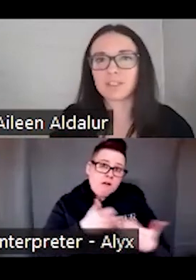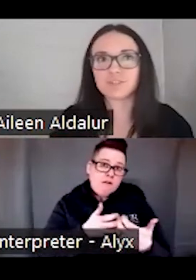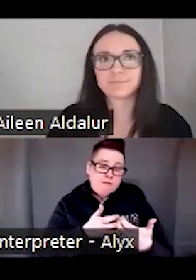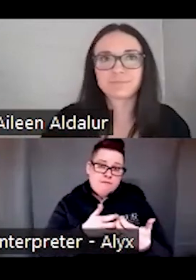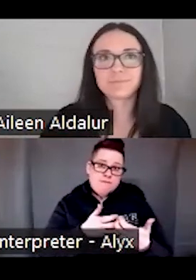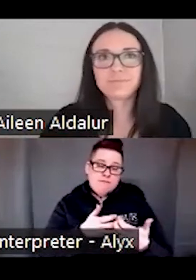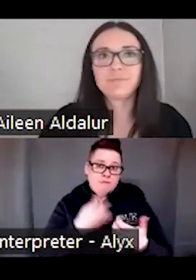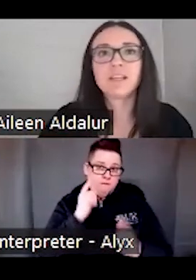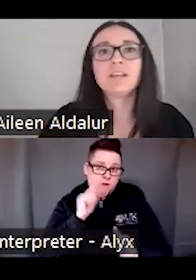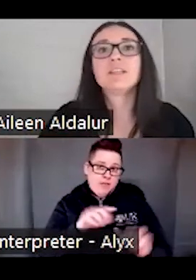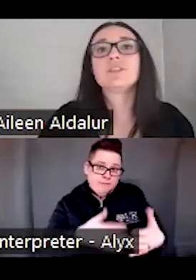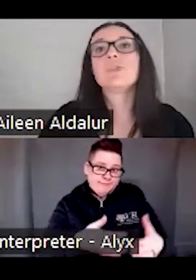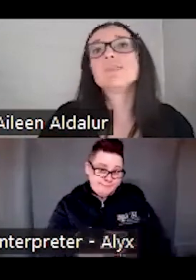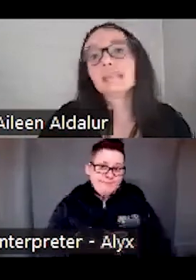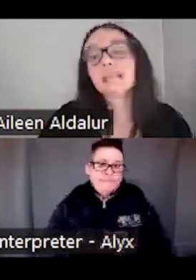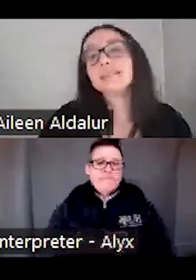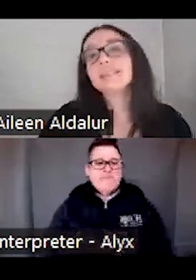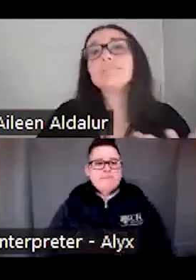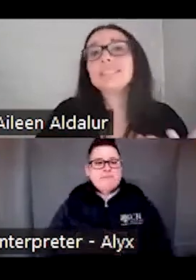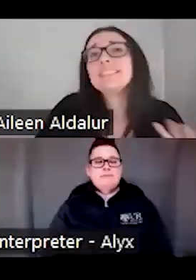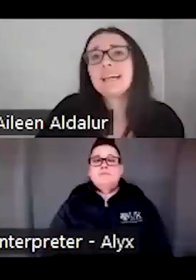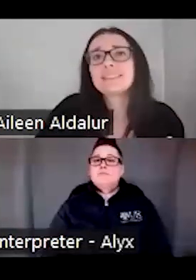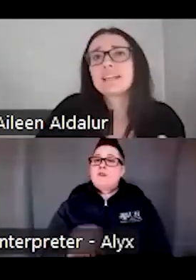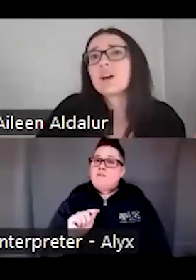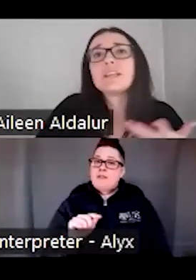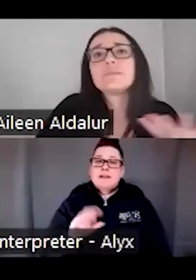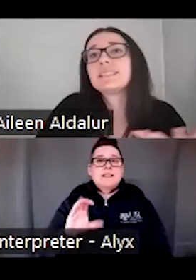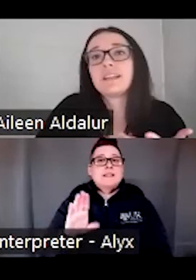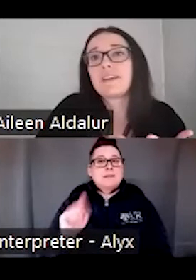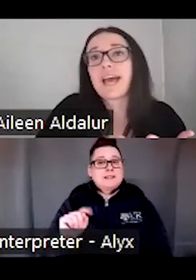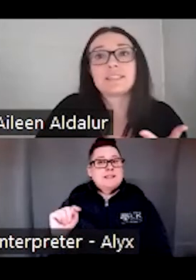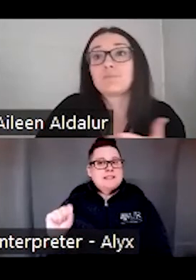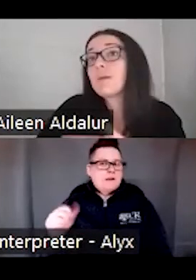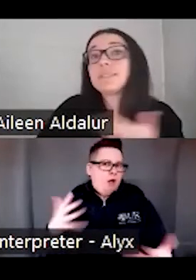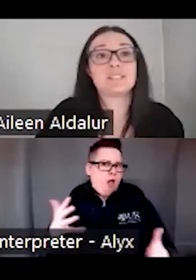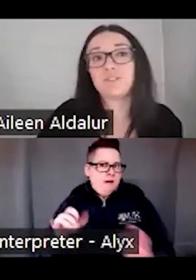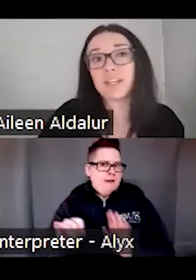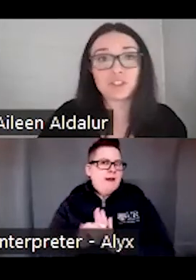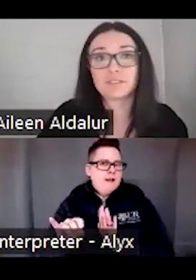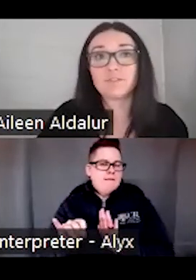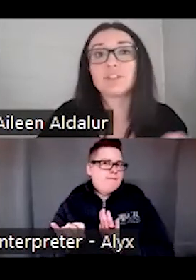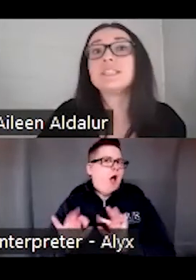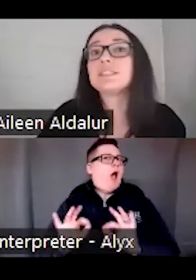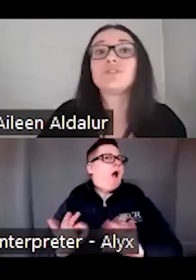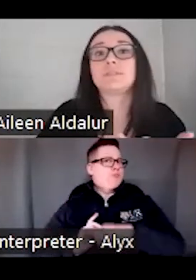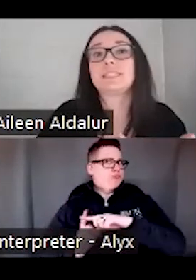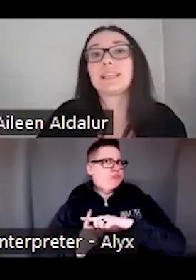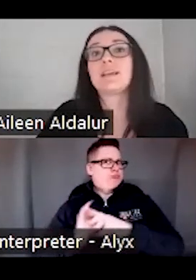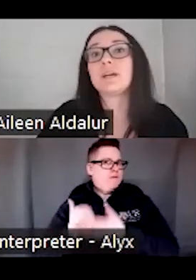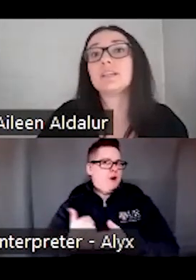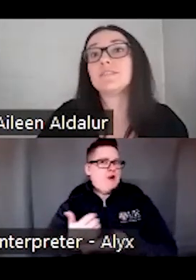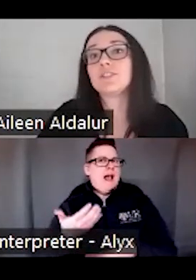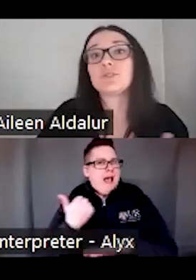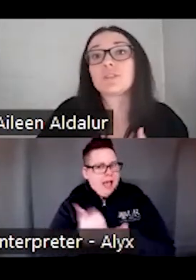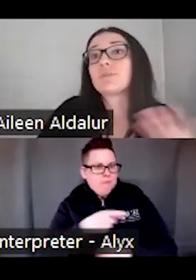target population. So in this case, CBT-TS has already been identified as a promising intervention for increasing treatment